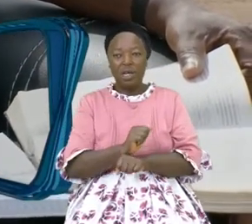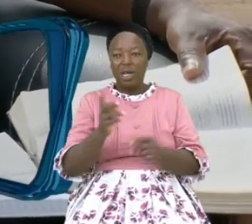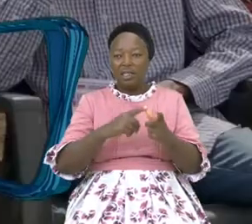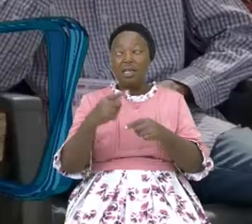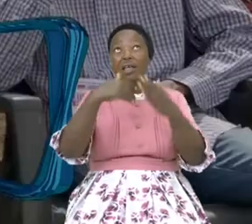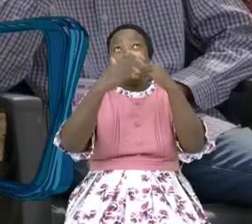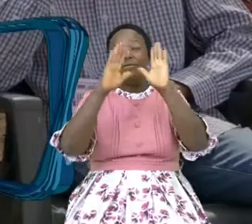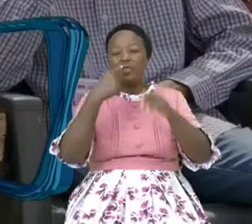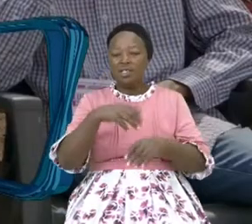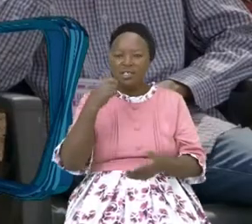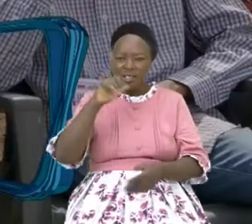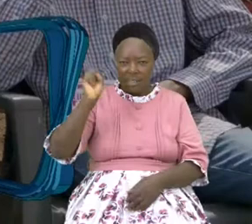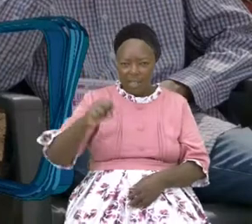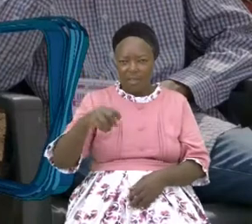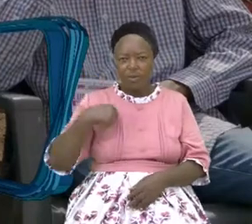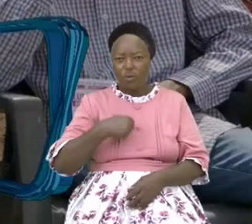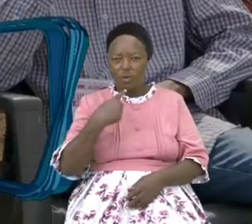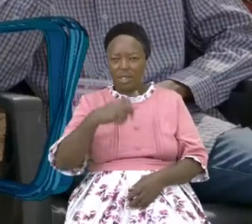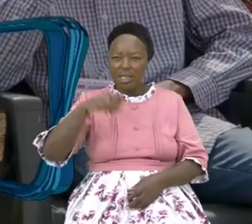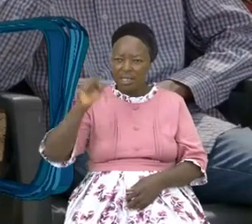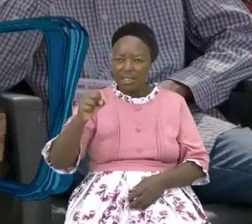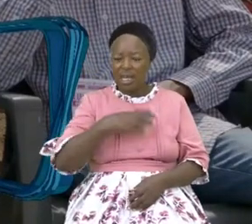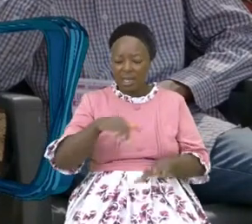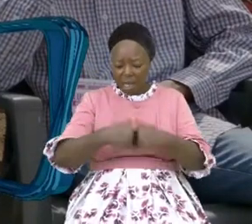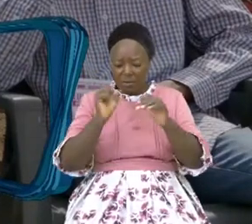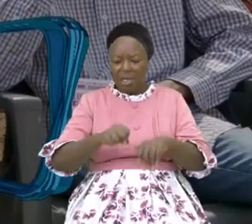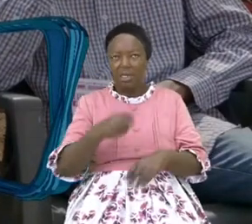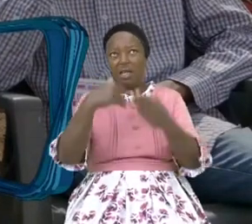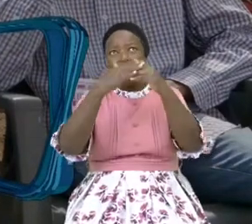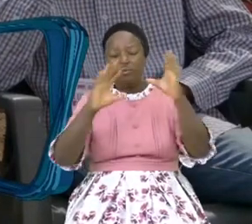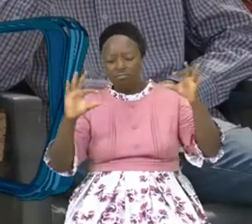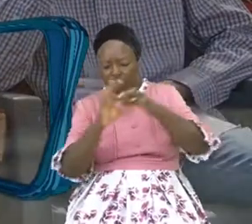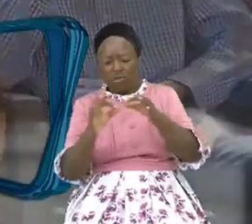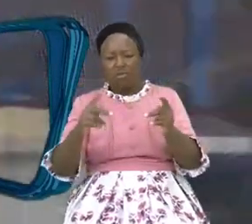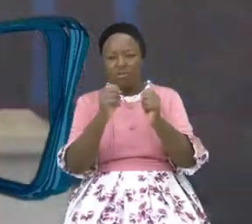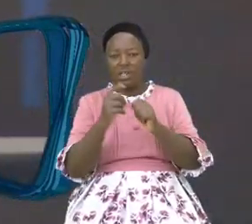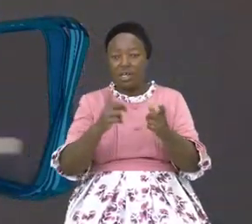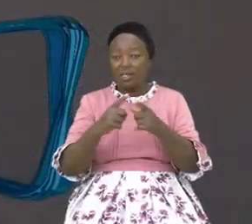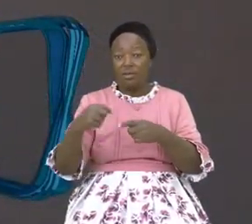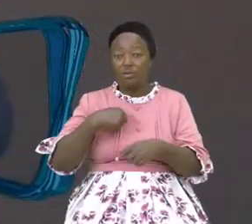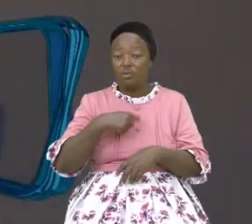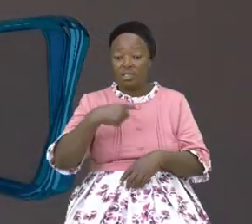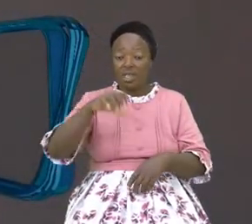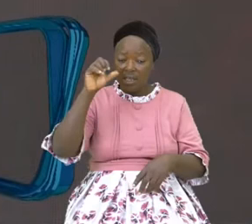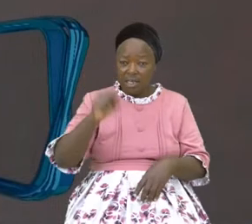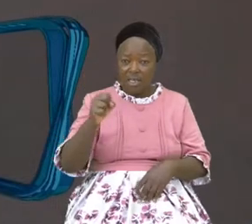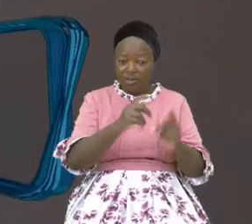yes, we say yes, earth and heaven combine together, and we say